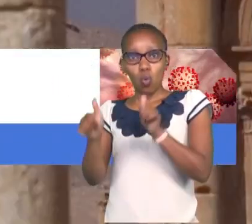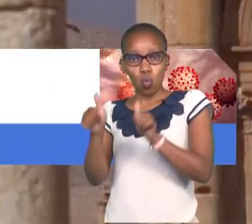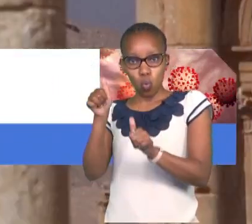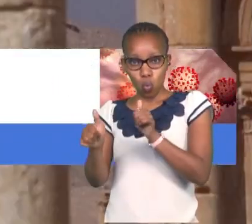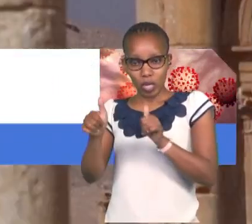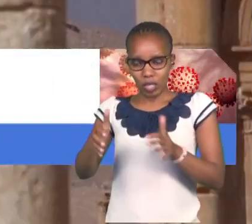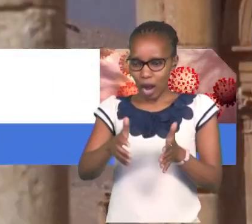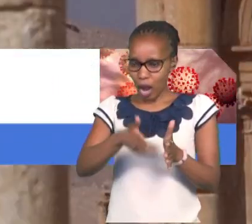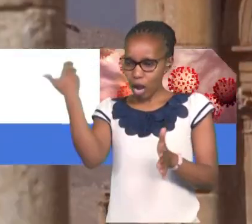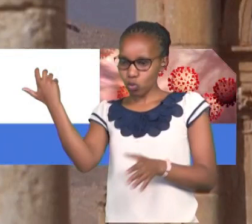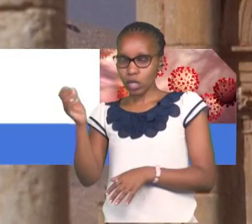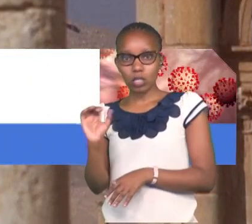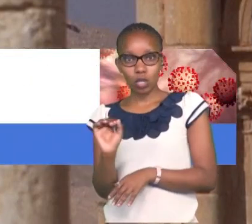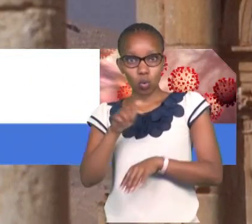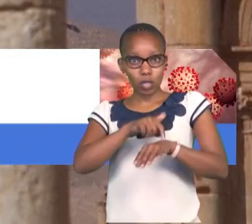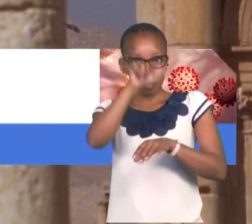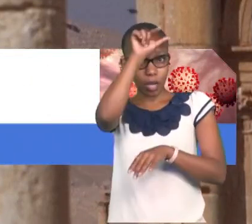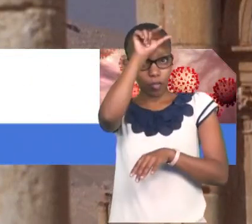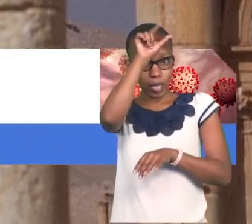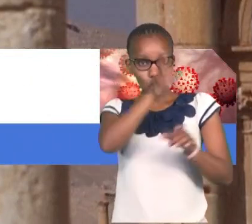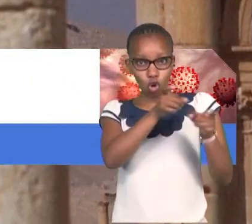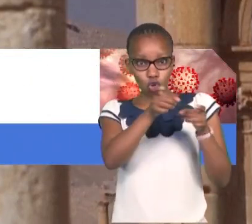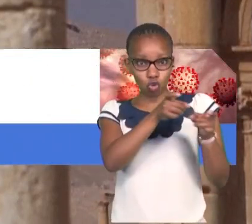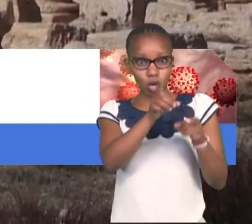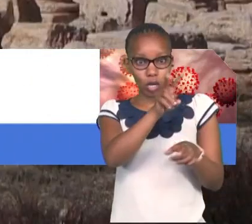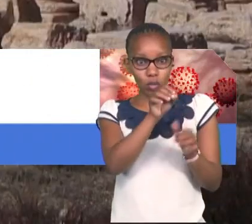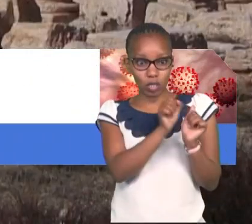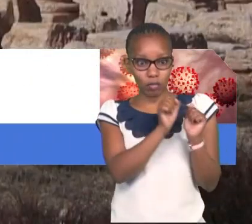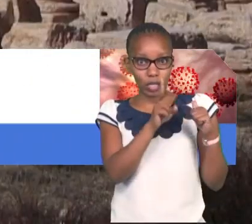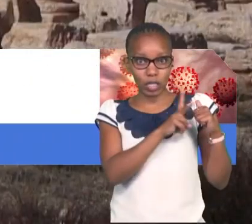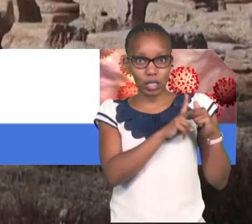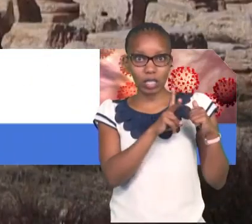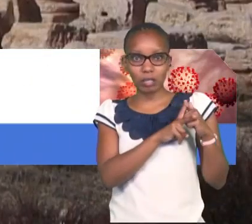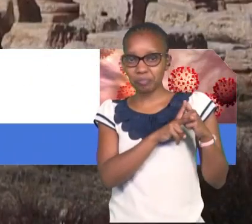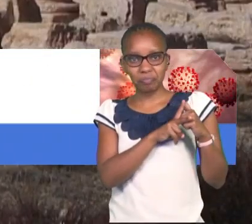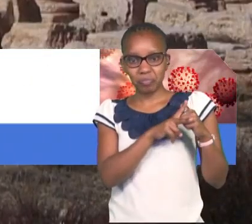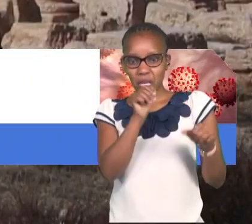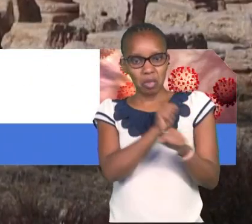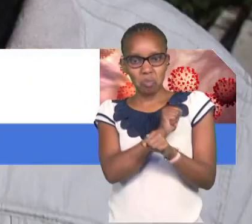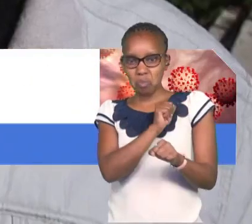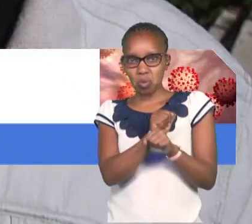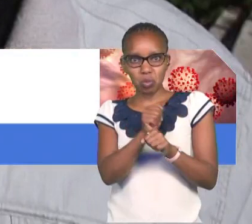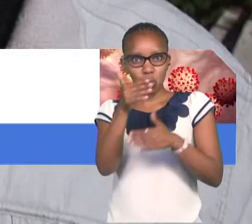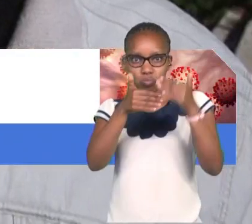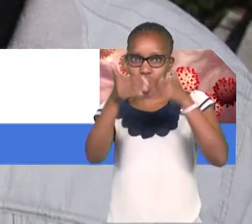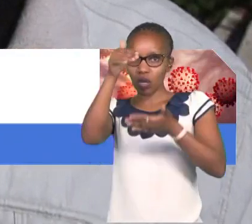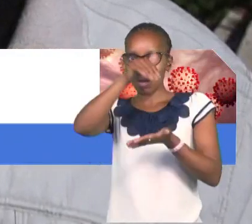time the government forces retook control of Palmyra in 2017, it had been irreversibly damaged.